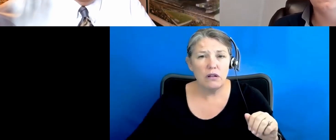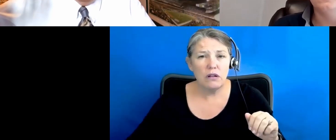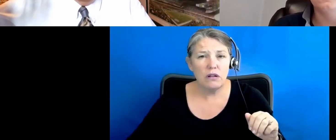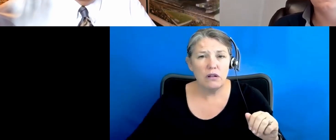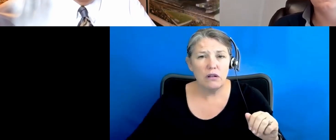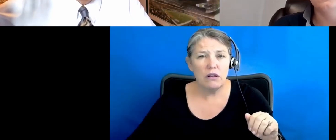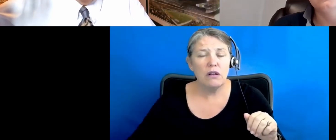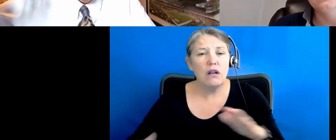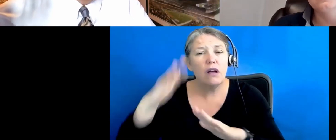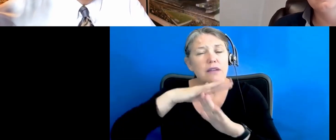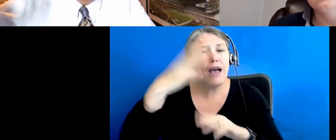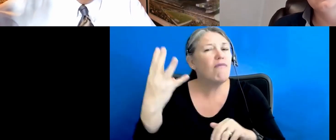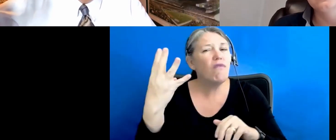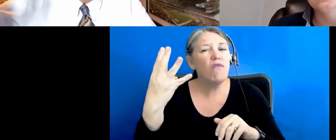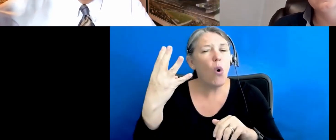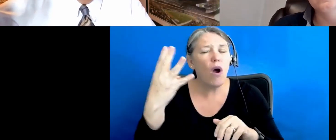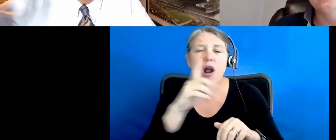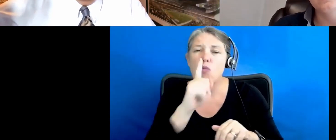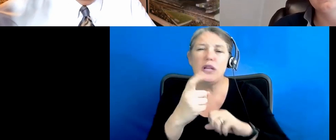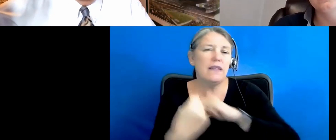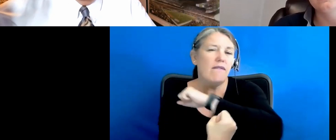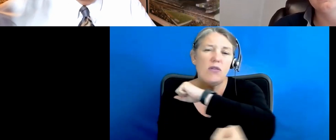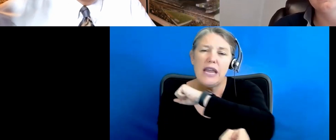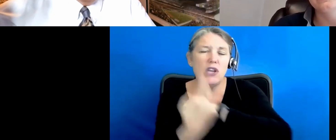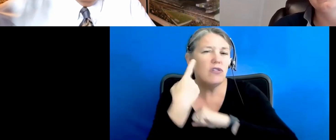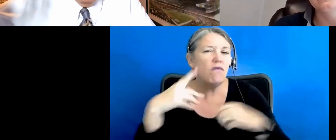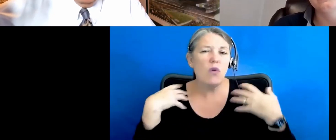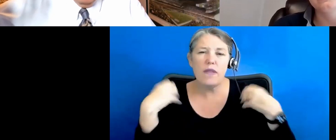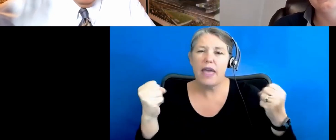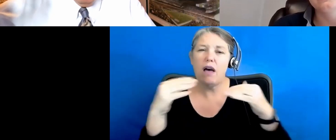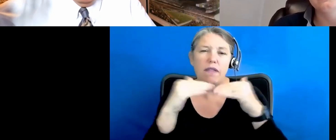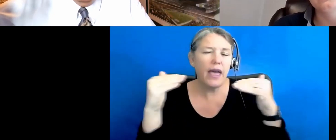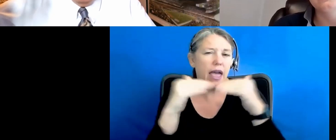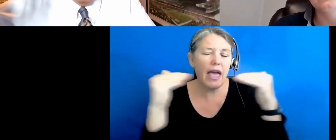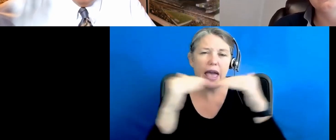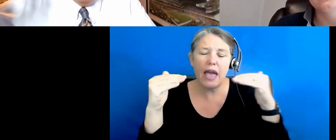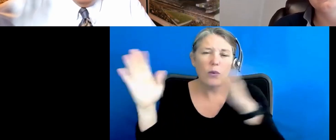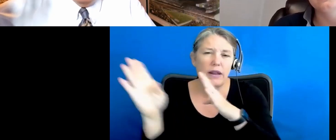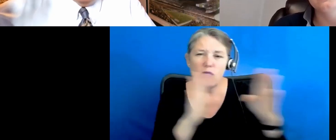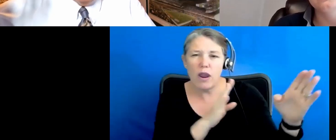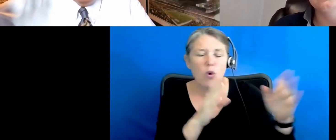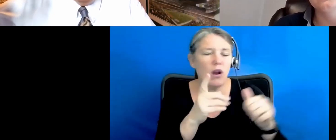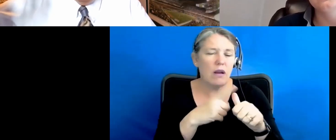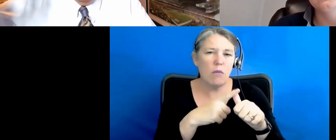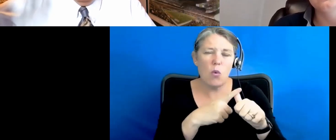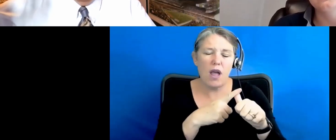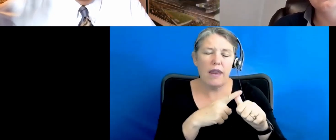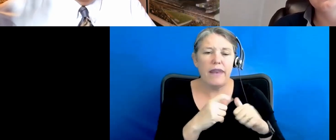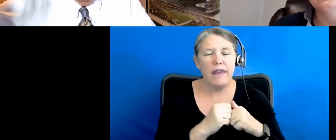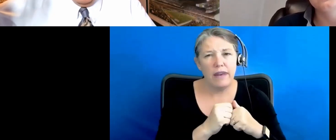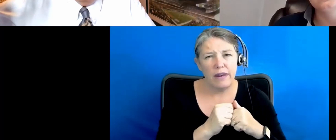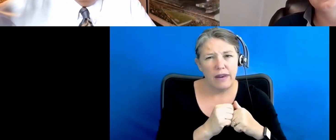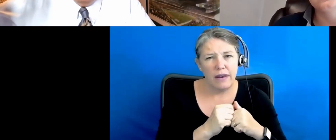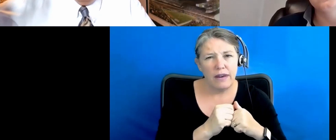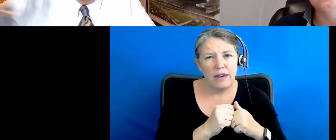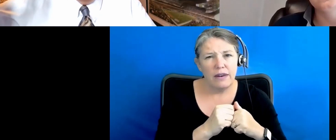is really the foundation for the health equity framework. Number 1 is